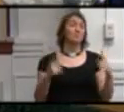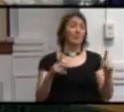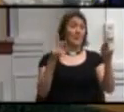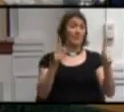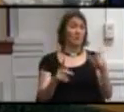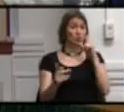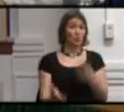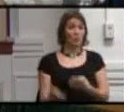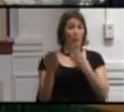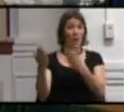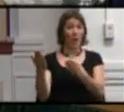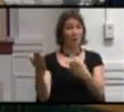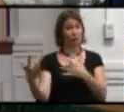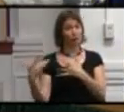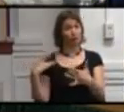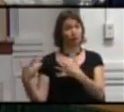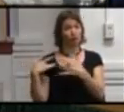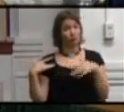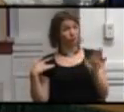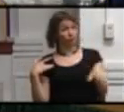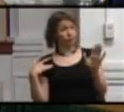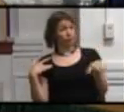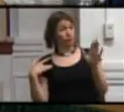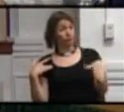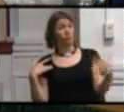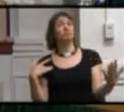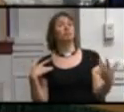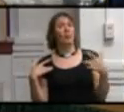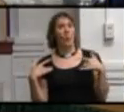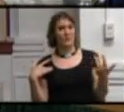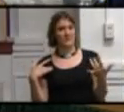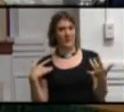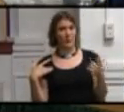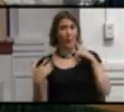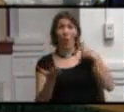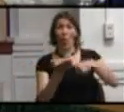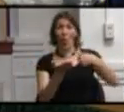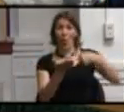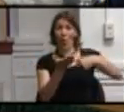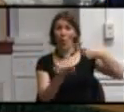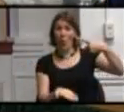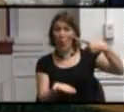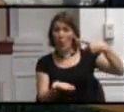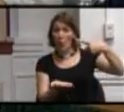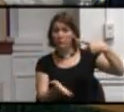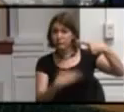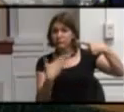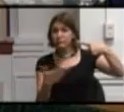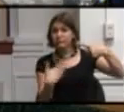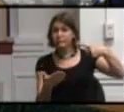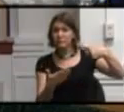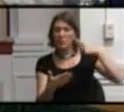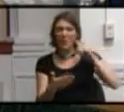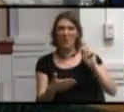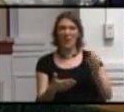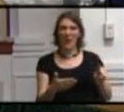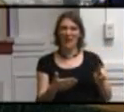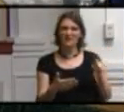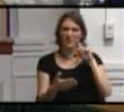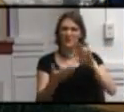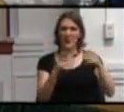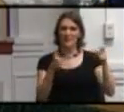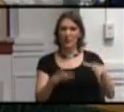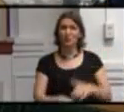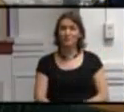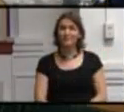who had raised that question has been back in touch and said, what's the plan? That's right. So we're waiting to hear back from the interim town